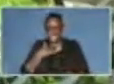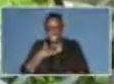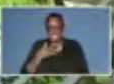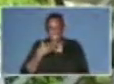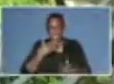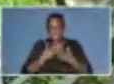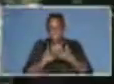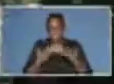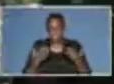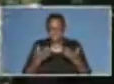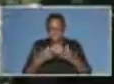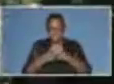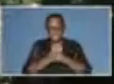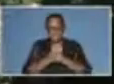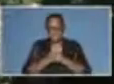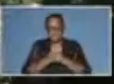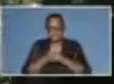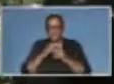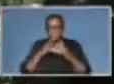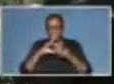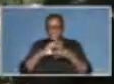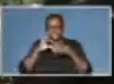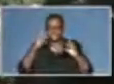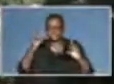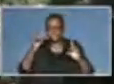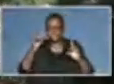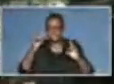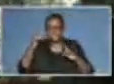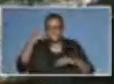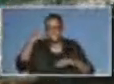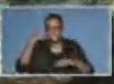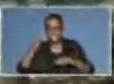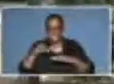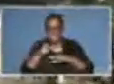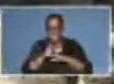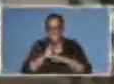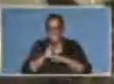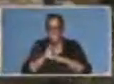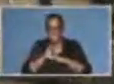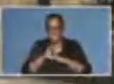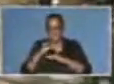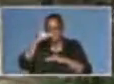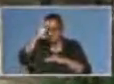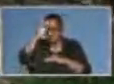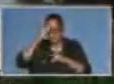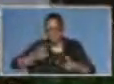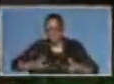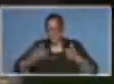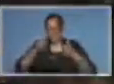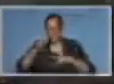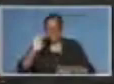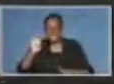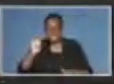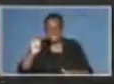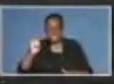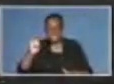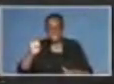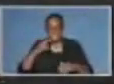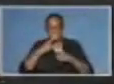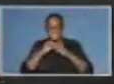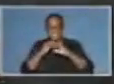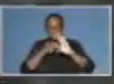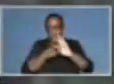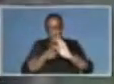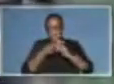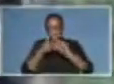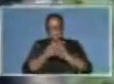made me feel good. But the story of how or even why this island boy ended up in the Far East doesn't start here. It begins in